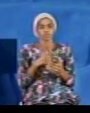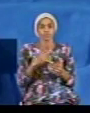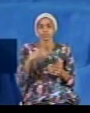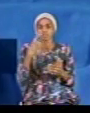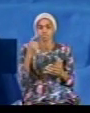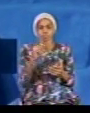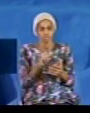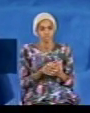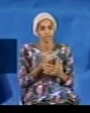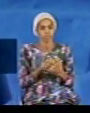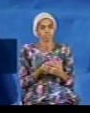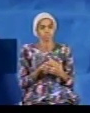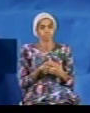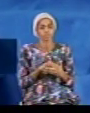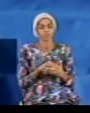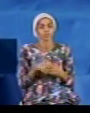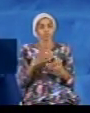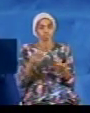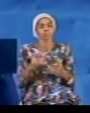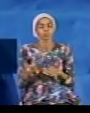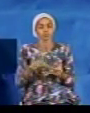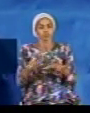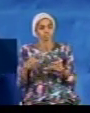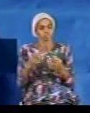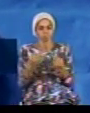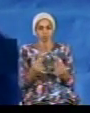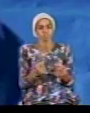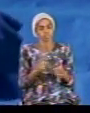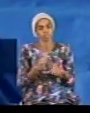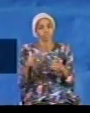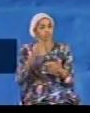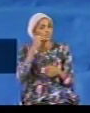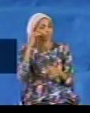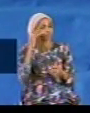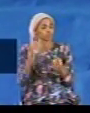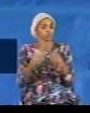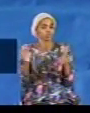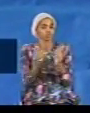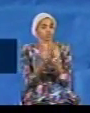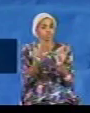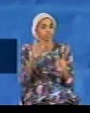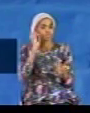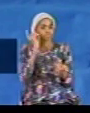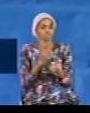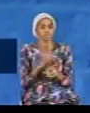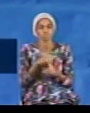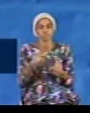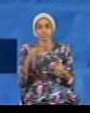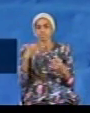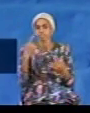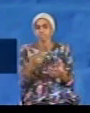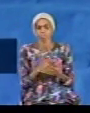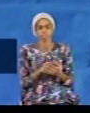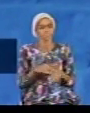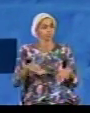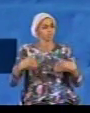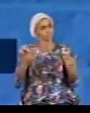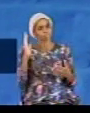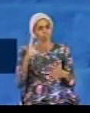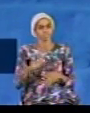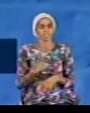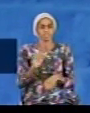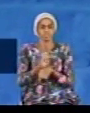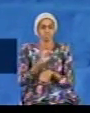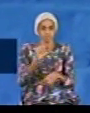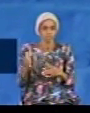able to pick my daughter back to school on Monday. Unfortunately, I was like, how will I pack this load? So I decided to use the crock lift,